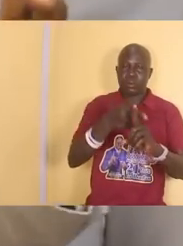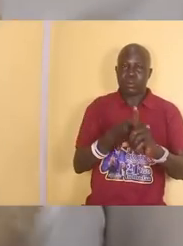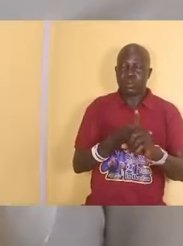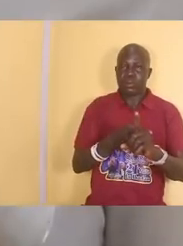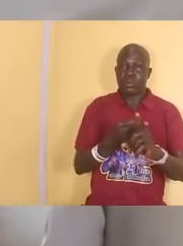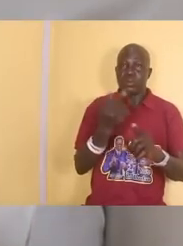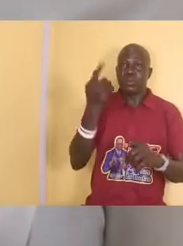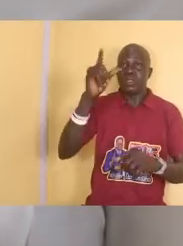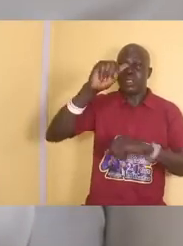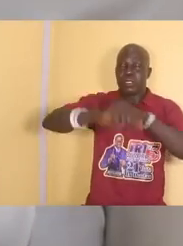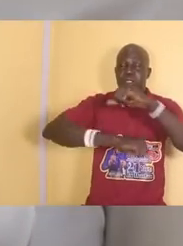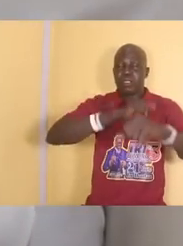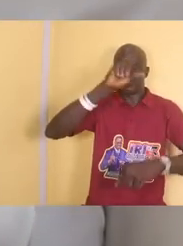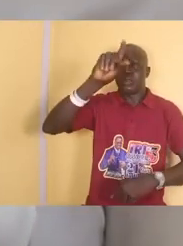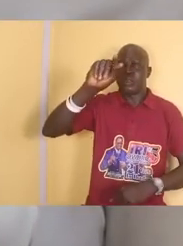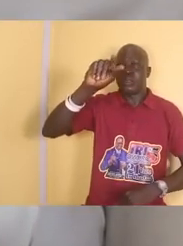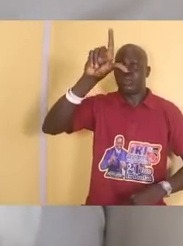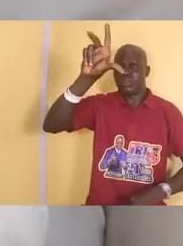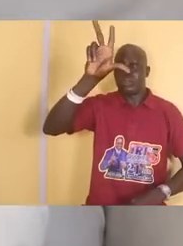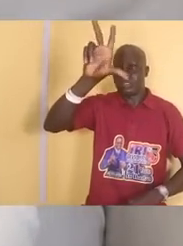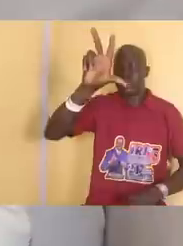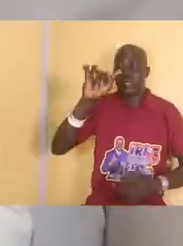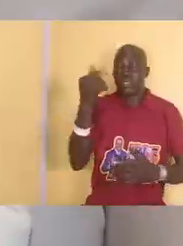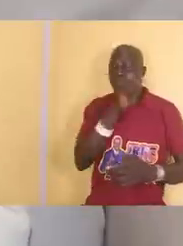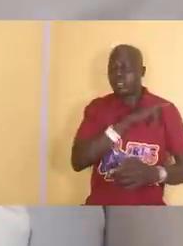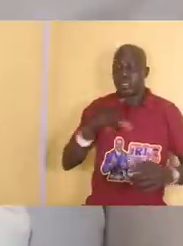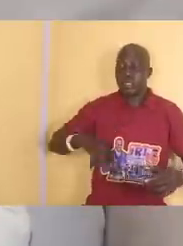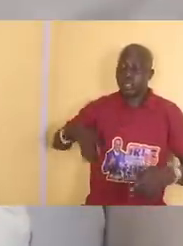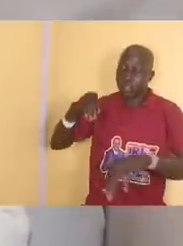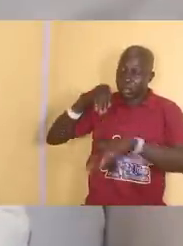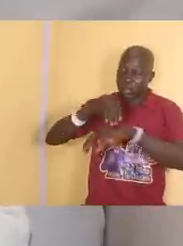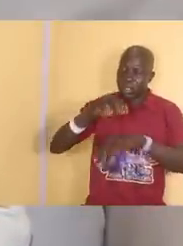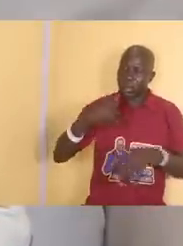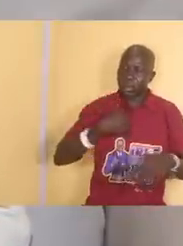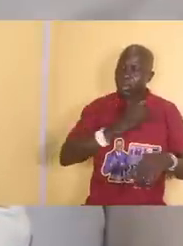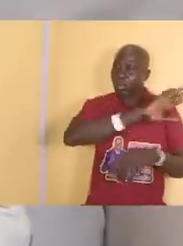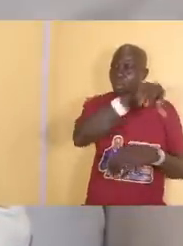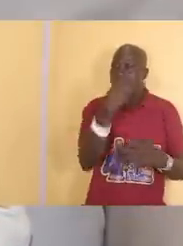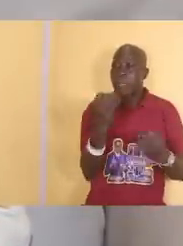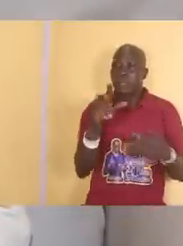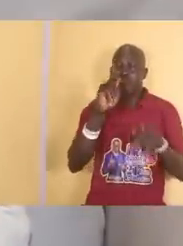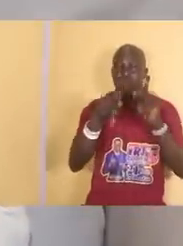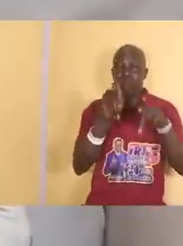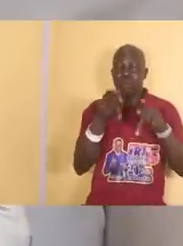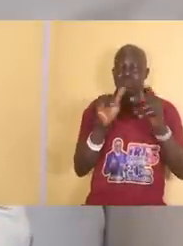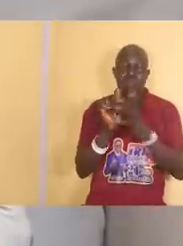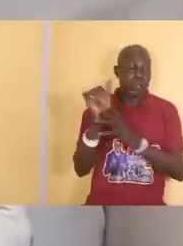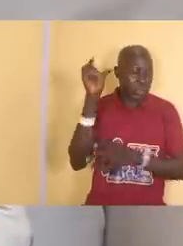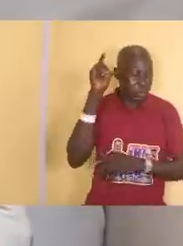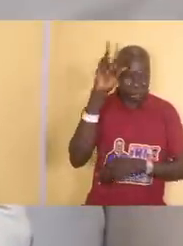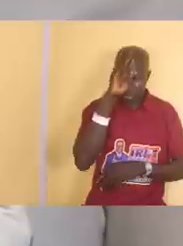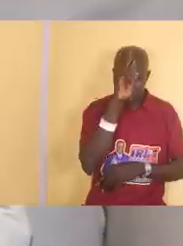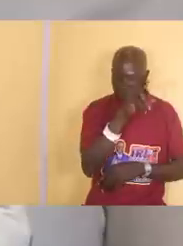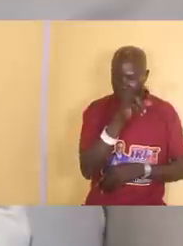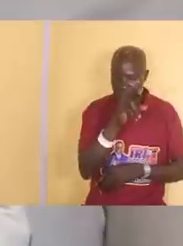odun 2023 year 2023 Oluwa mi si ogoro eniyan the last time it's a multitude of people gbo mi sa